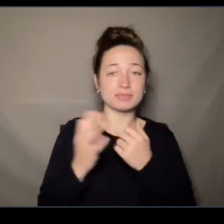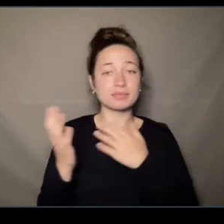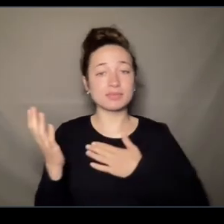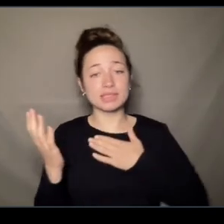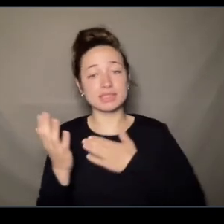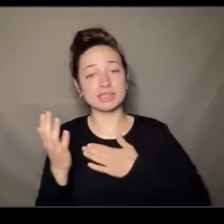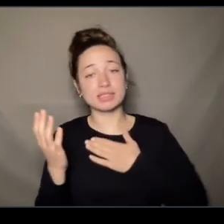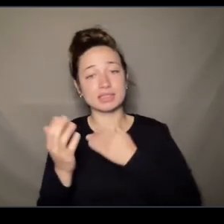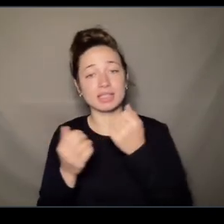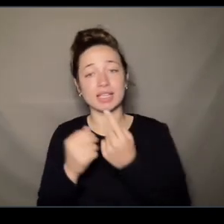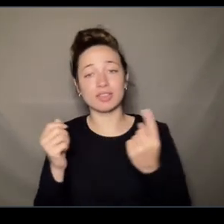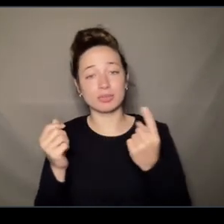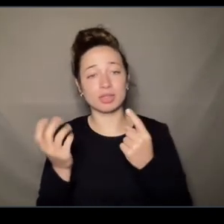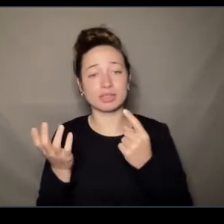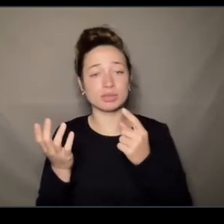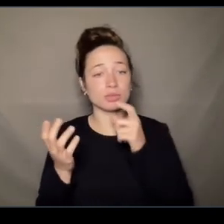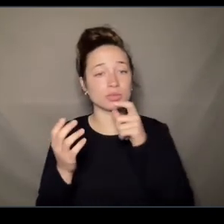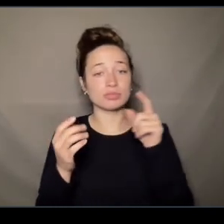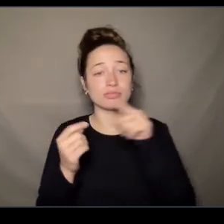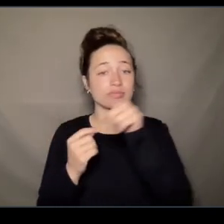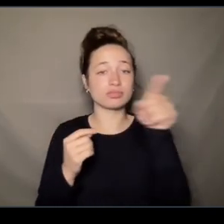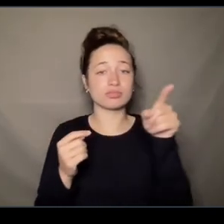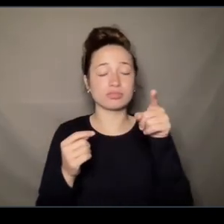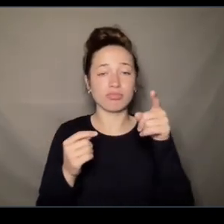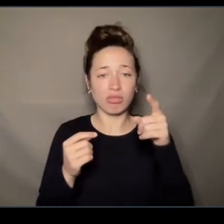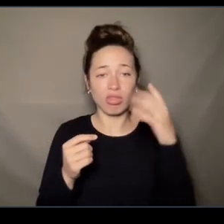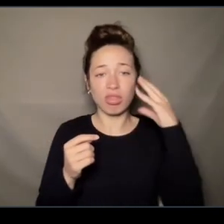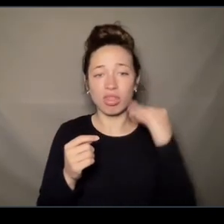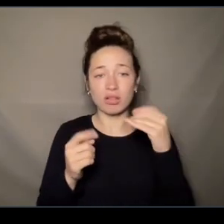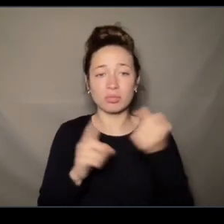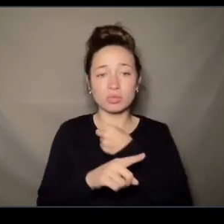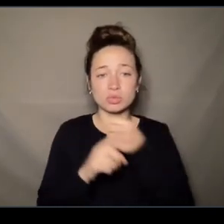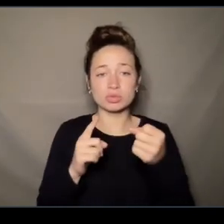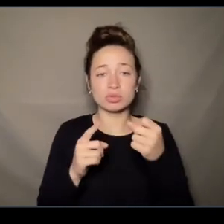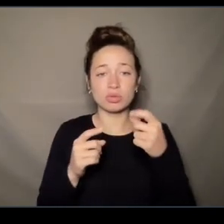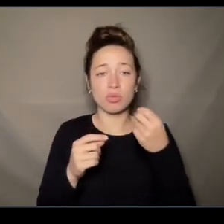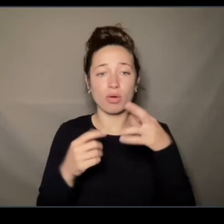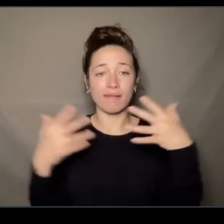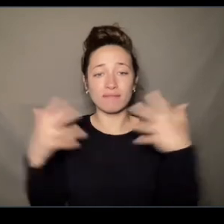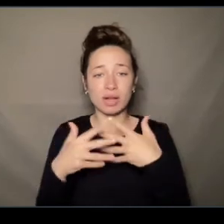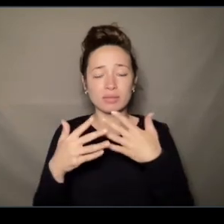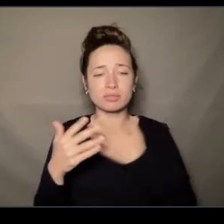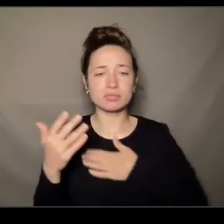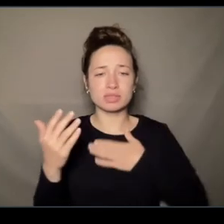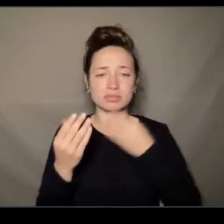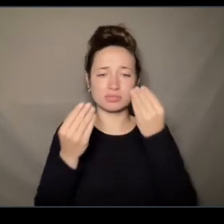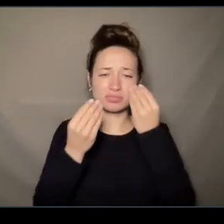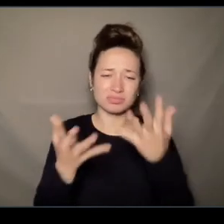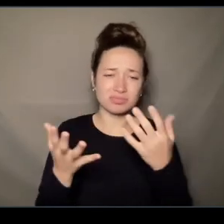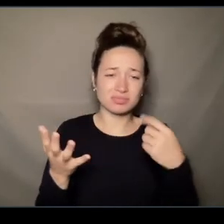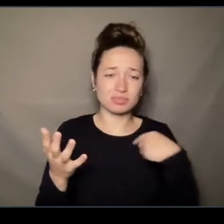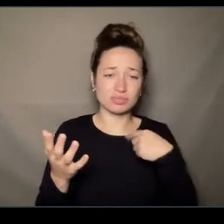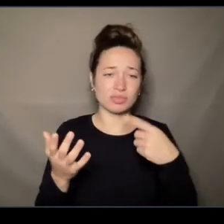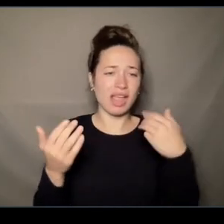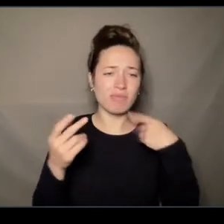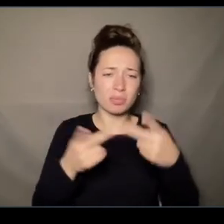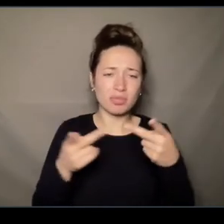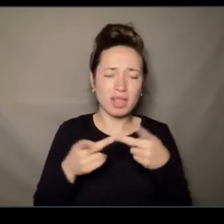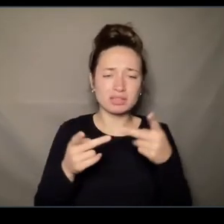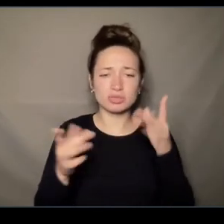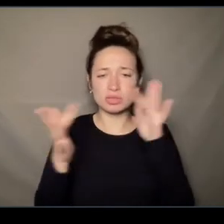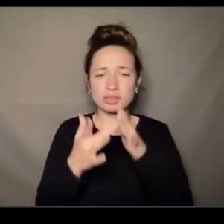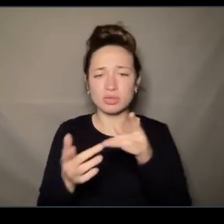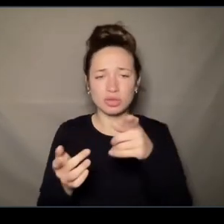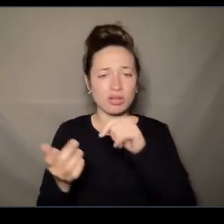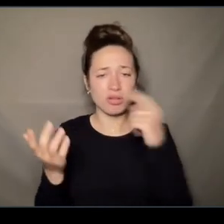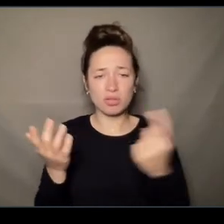today. And please, everybody that is out there, if you are subjected to this type of abuse or afraid,